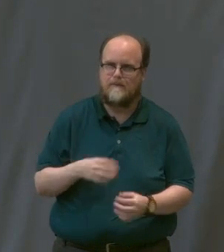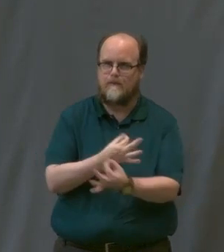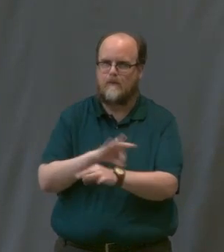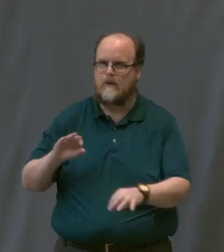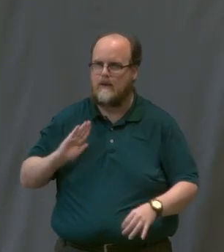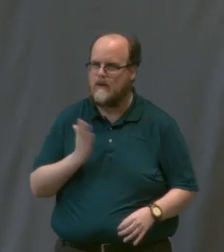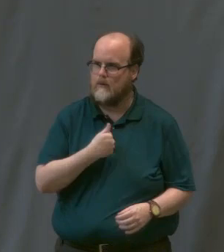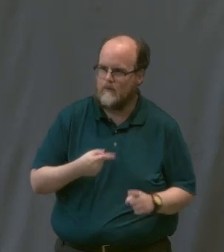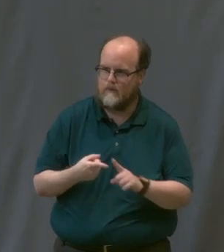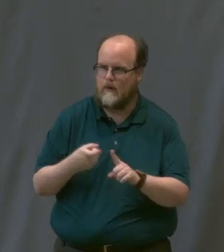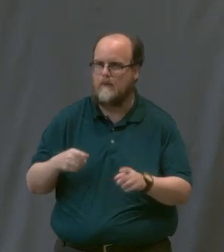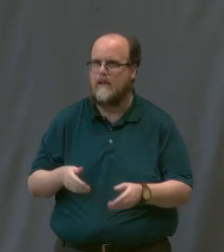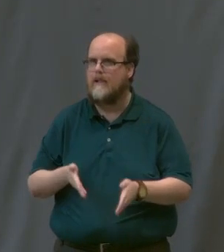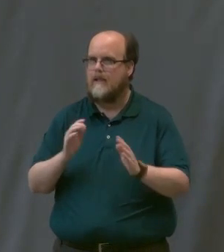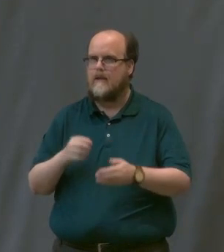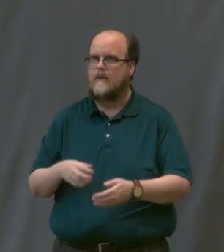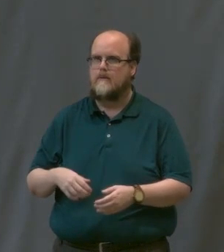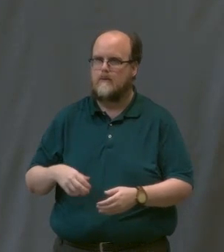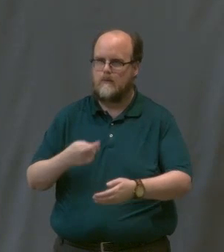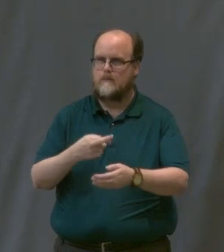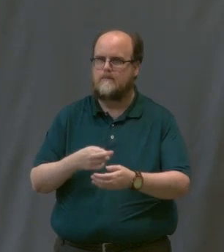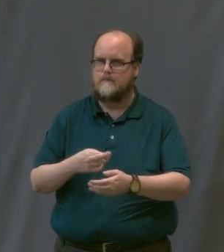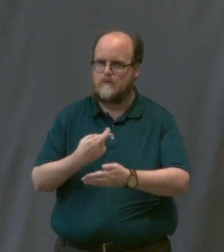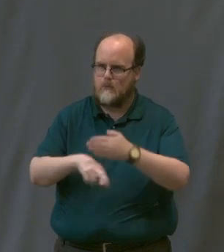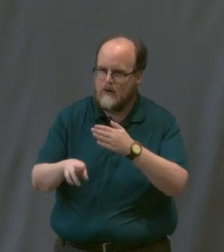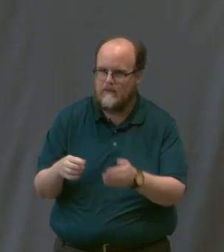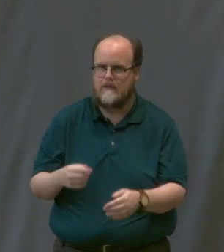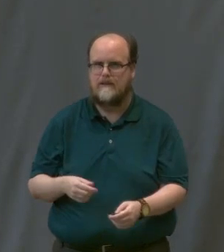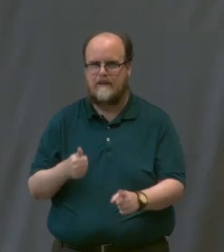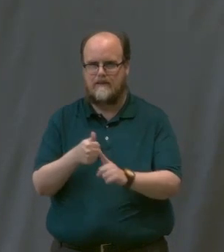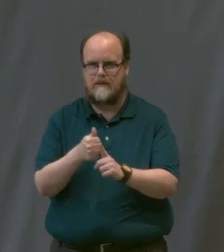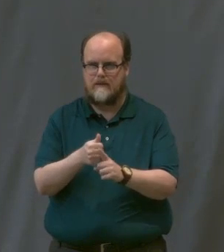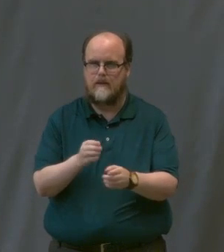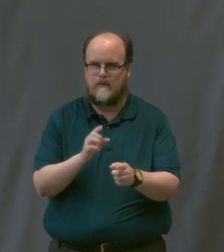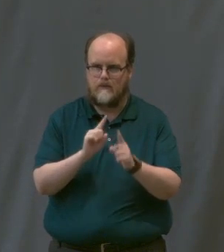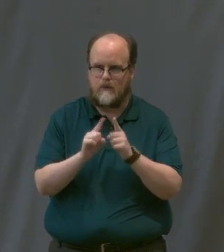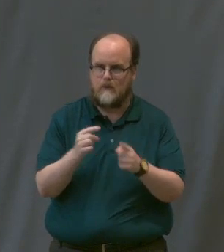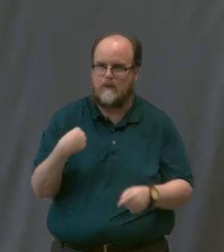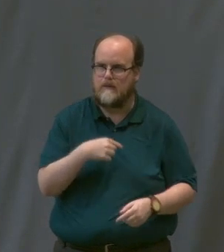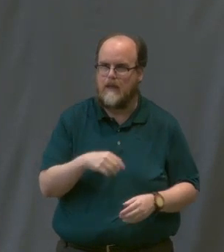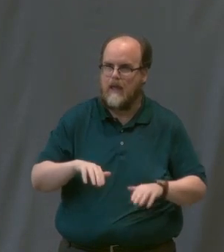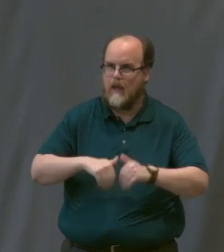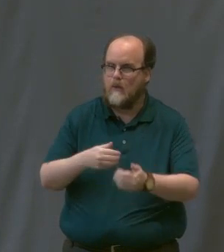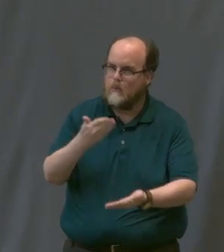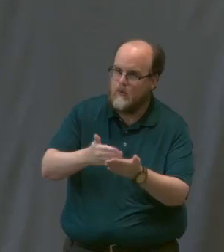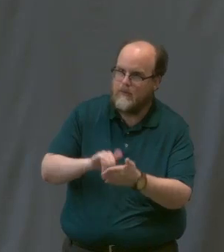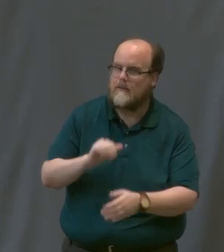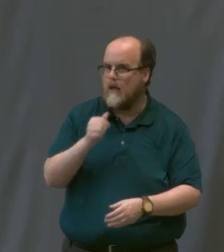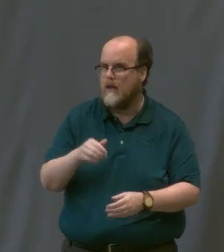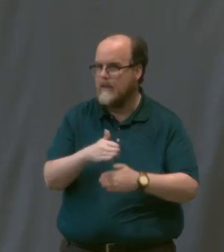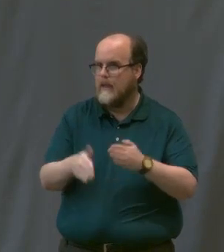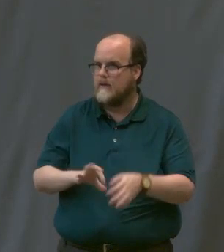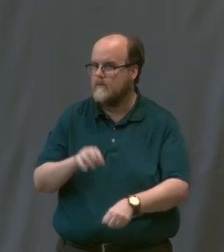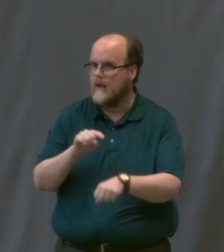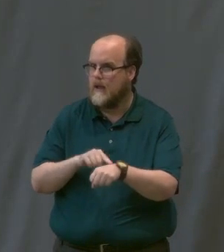from and just let Revelation talk to us. How can we prove that this is not the end of time?